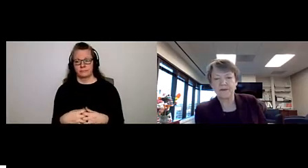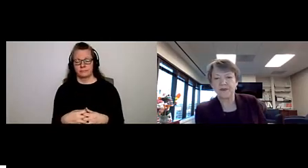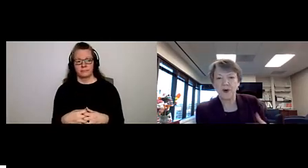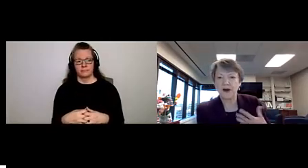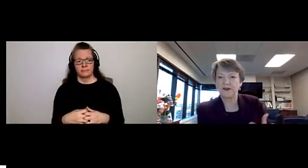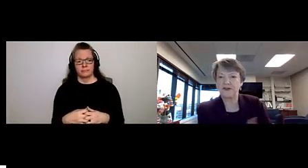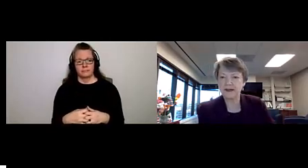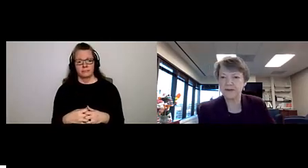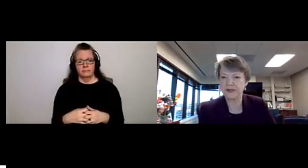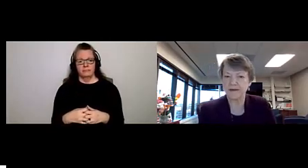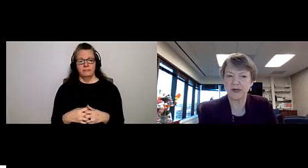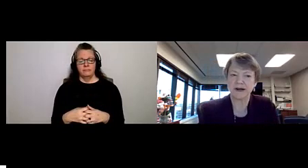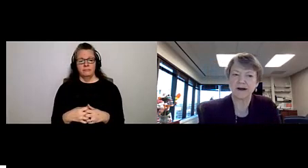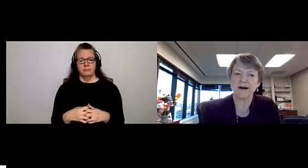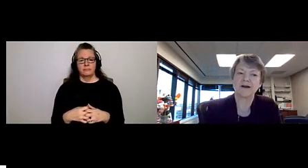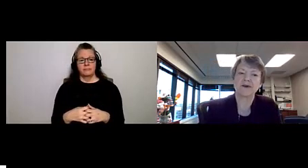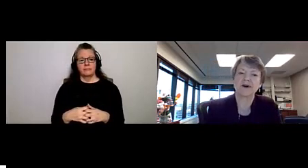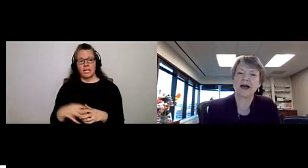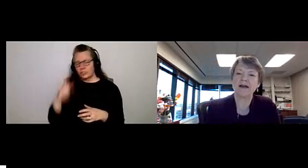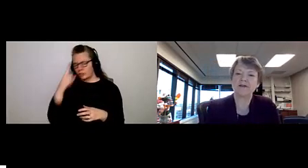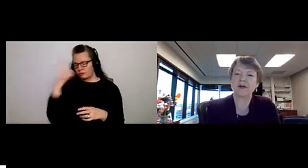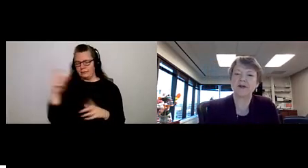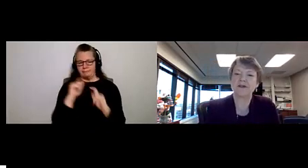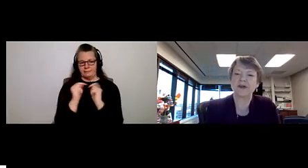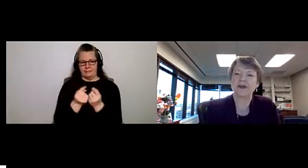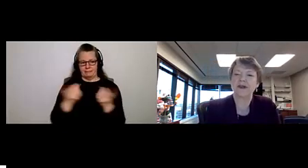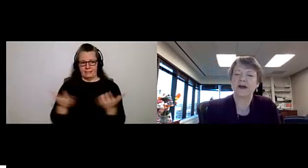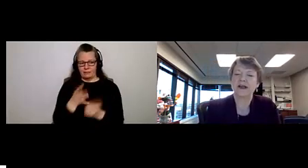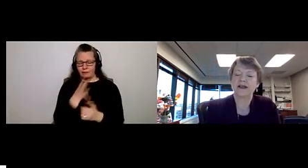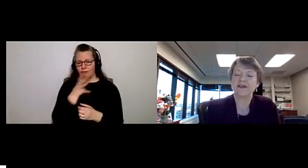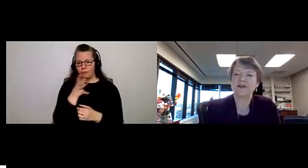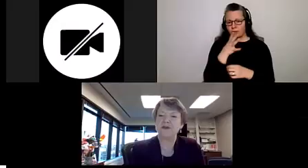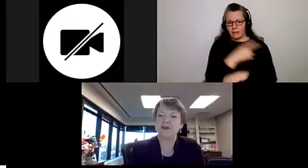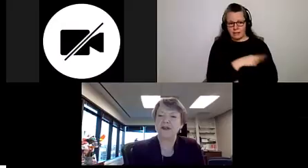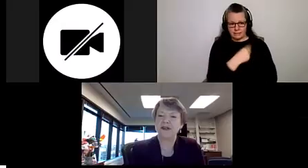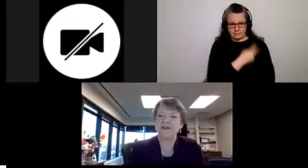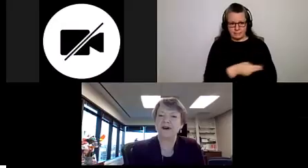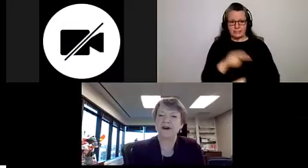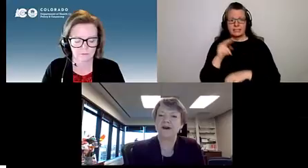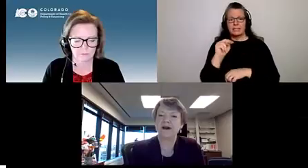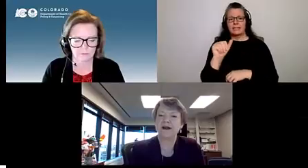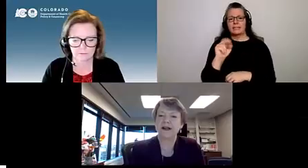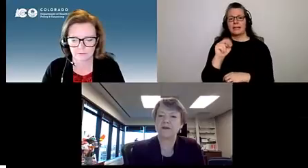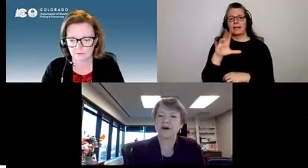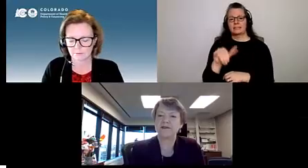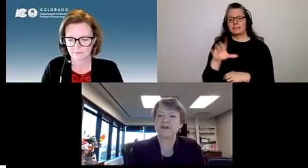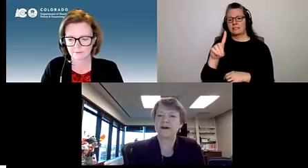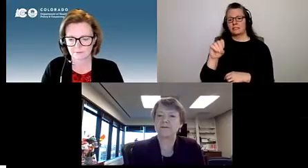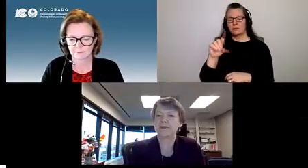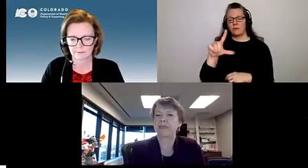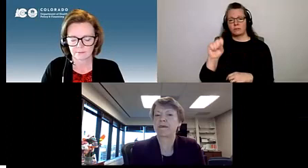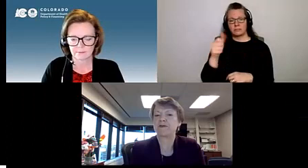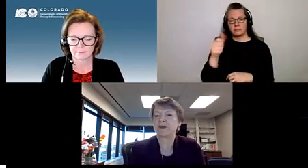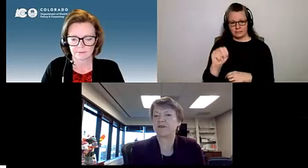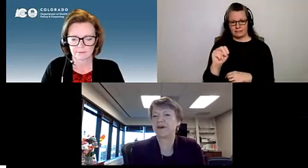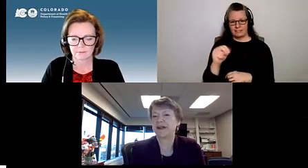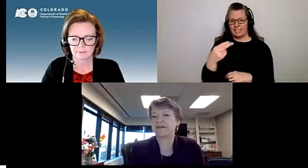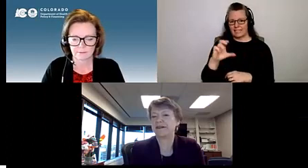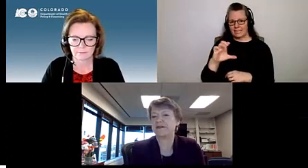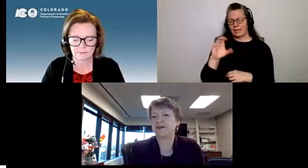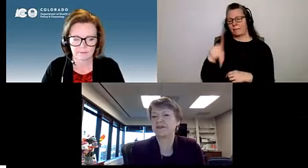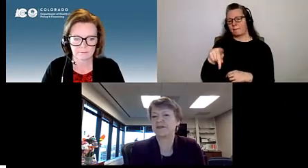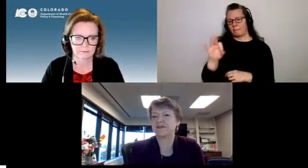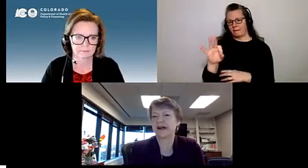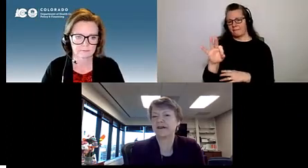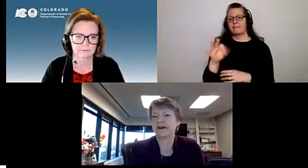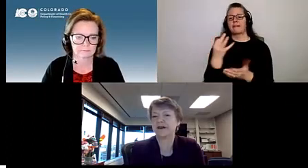And so our dream team here on rural hospitals, Nancy Dolson is our HCPF Special